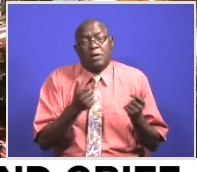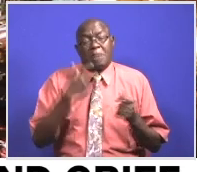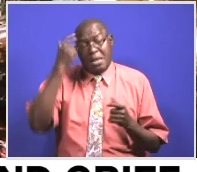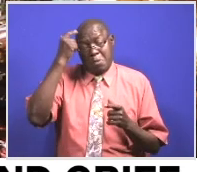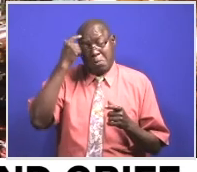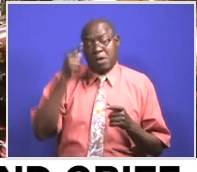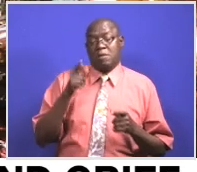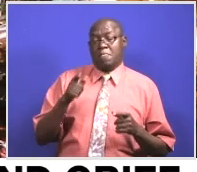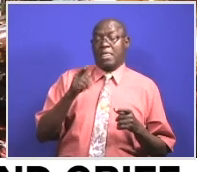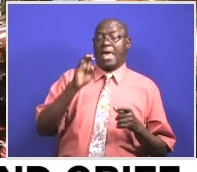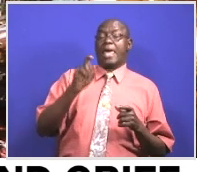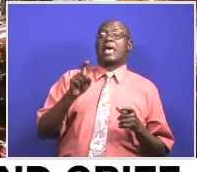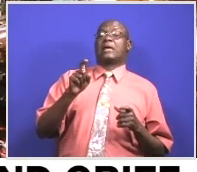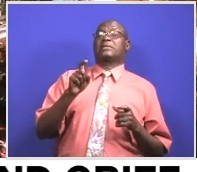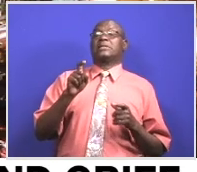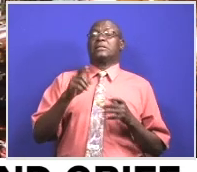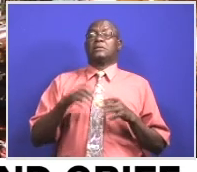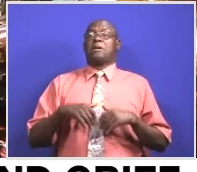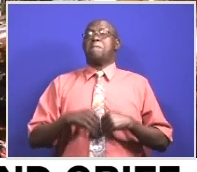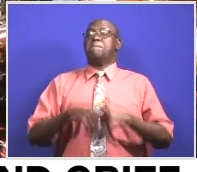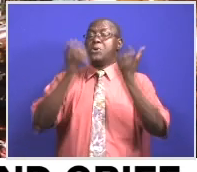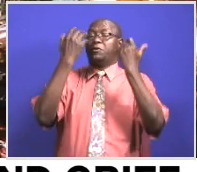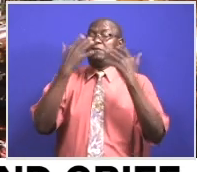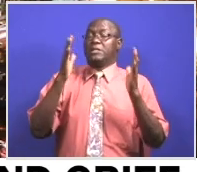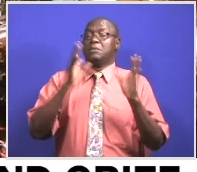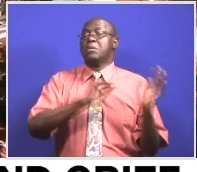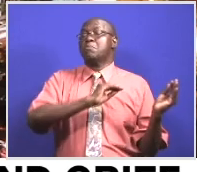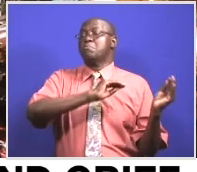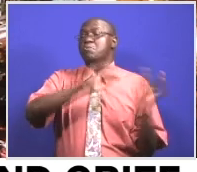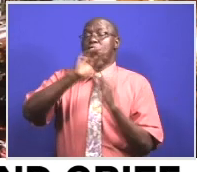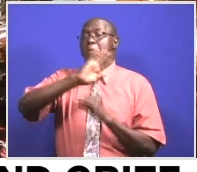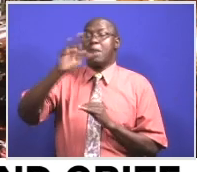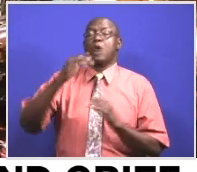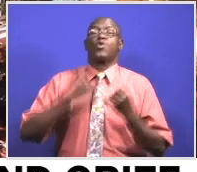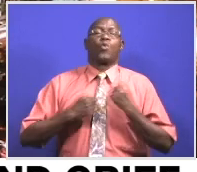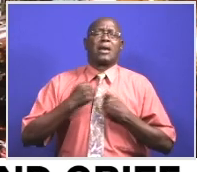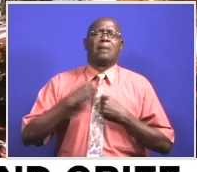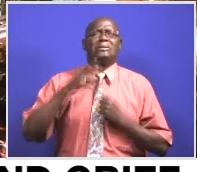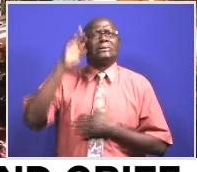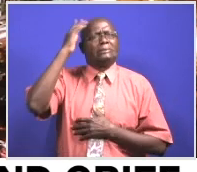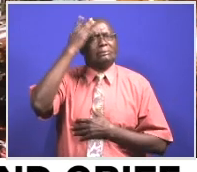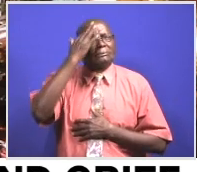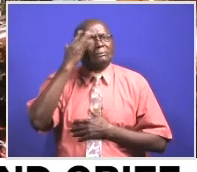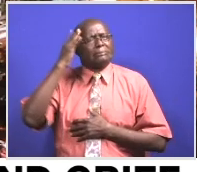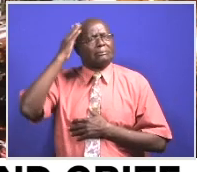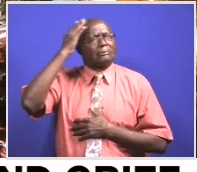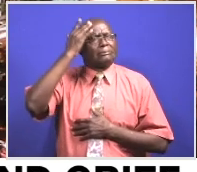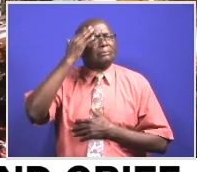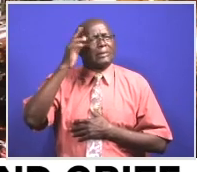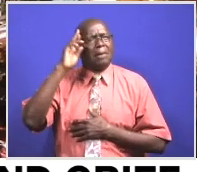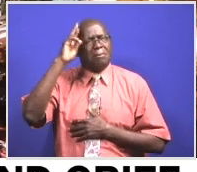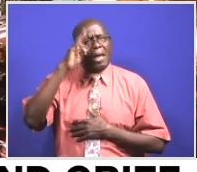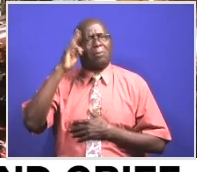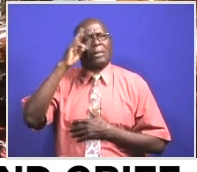I went to Rwanda and I start searching my purpose. It's like finding purpose in